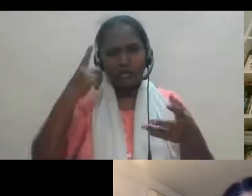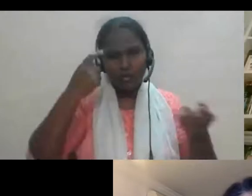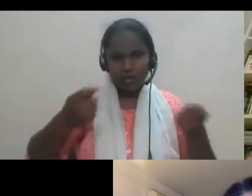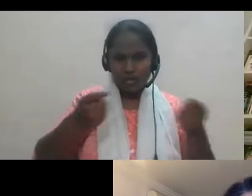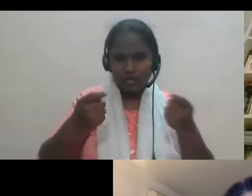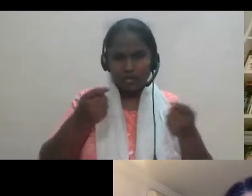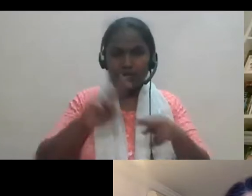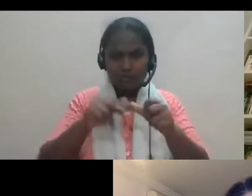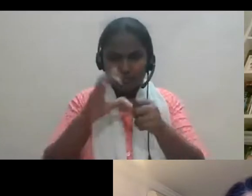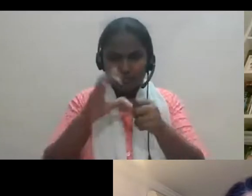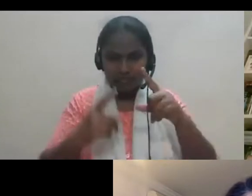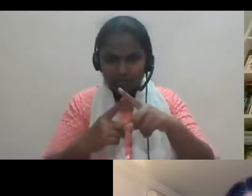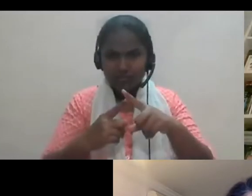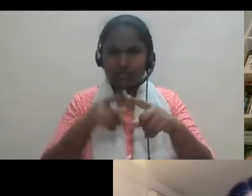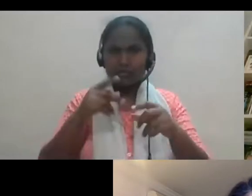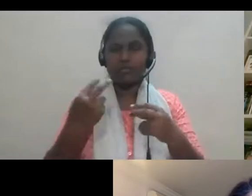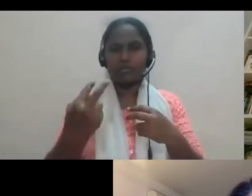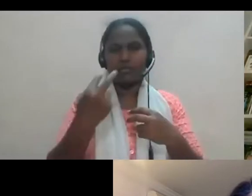facts, because otherwise it will look